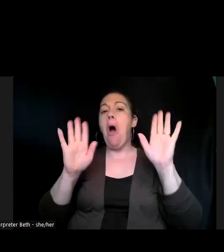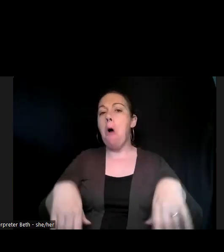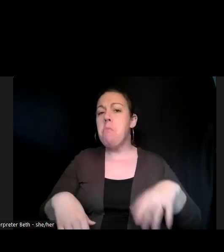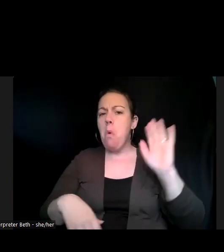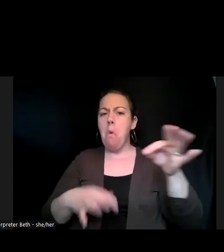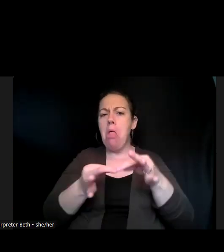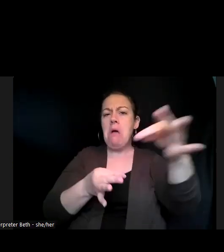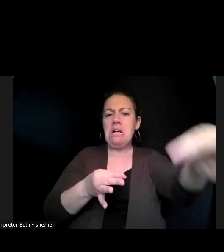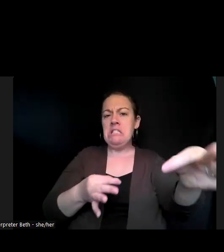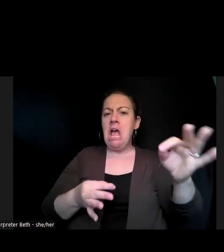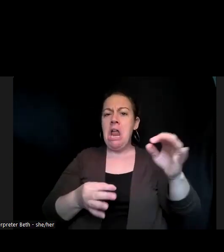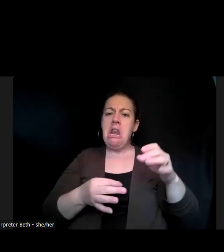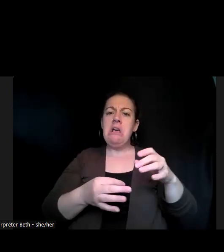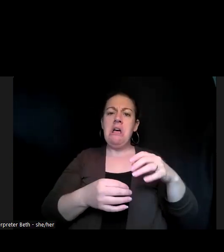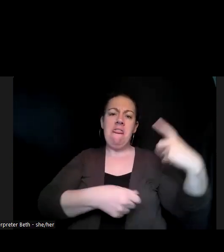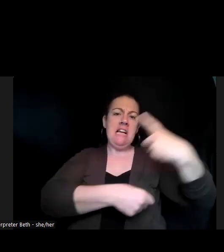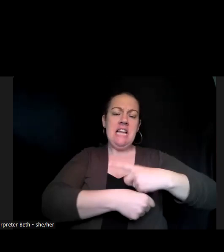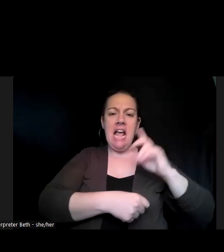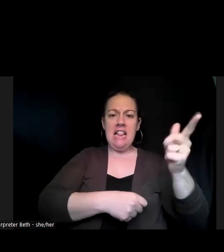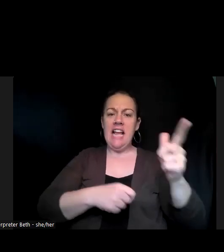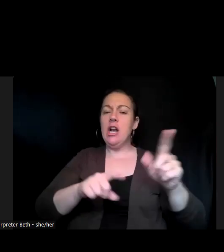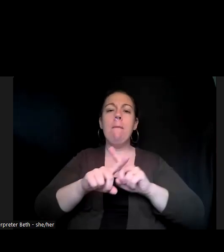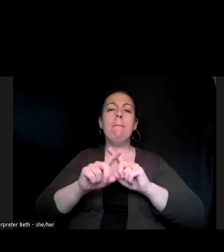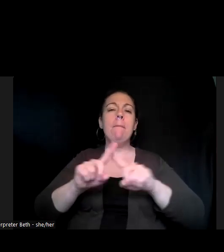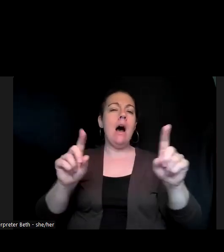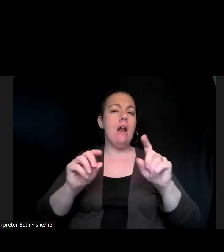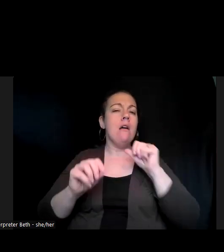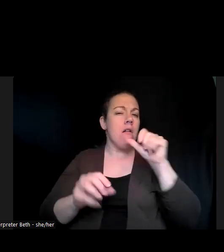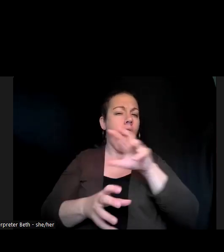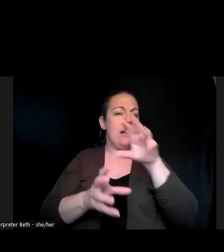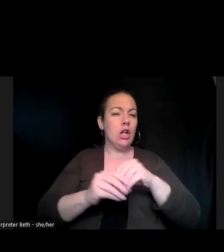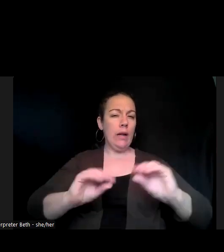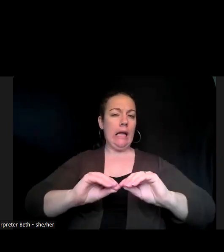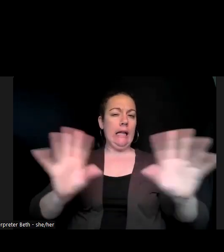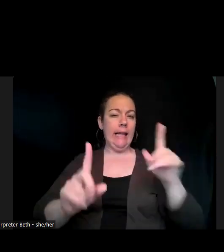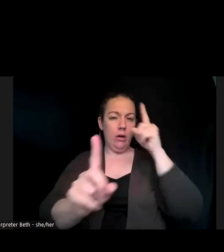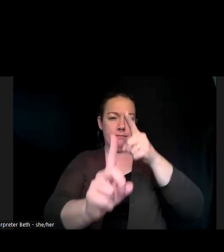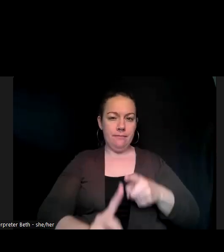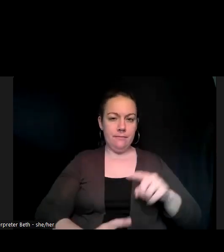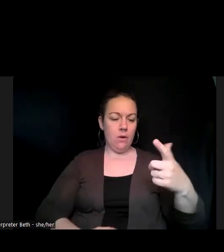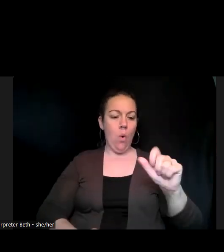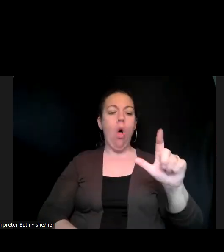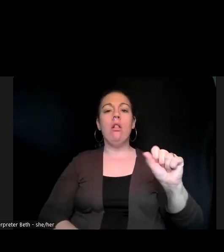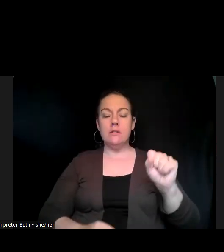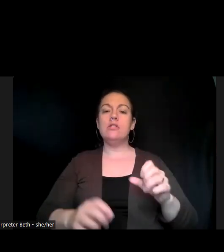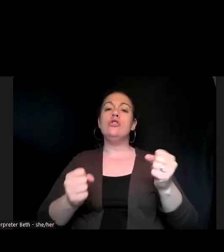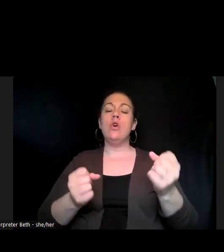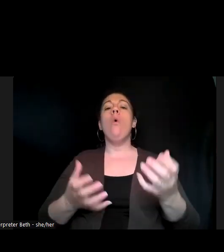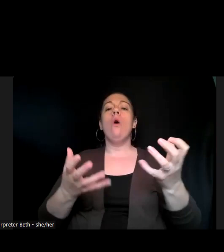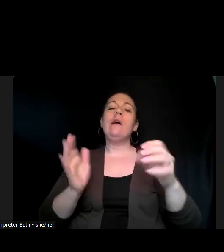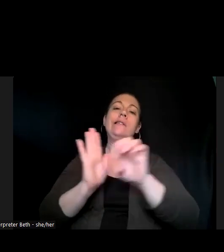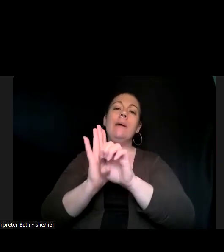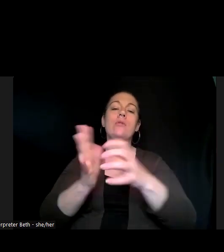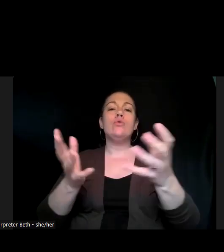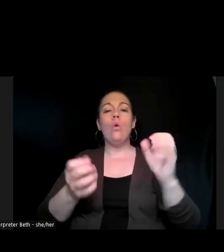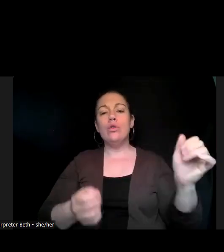be happening during that time. So it's really important to be having clear goals. So we're going to be focusing on reading, or we're going to be focusing on math,